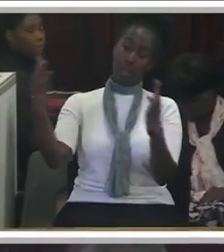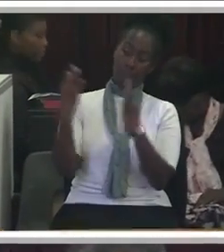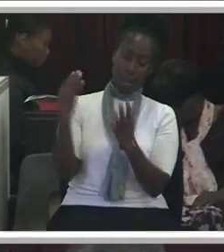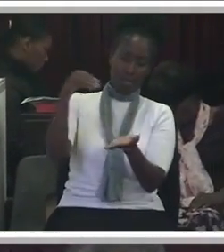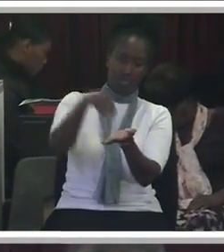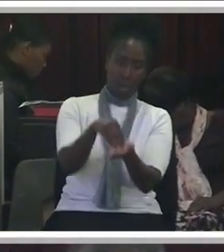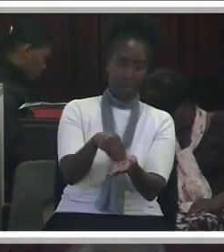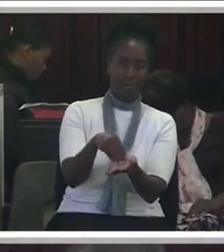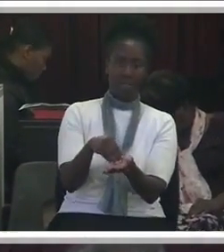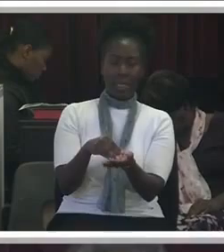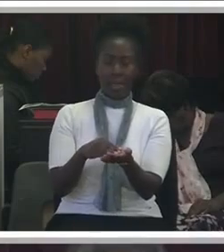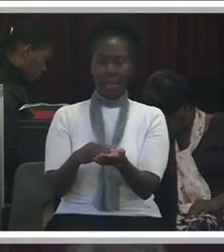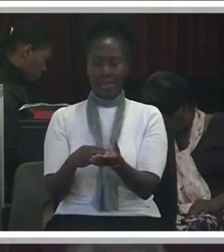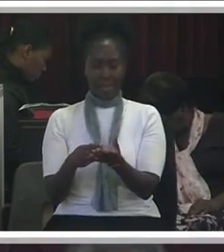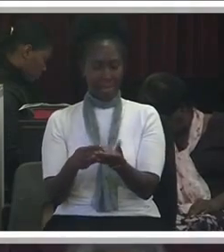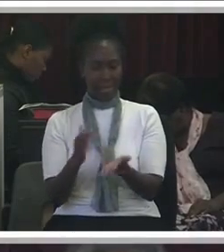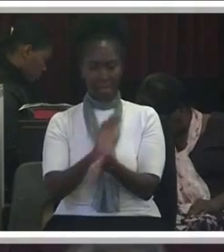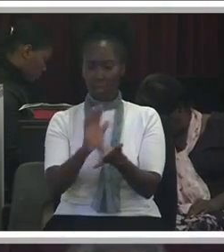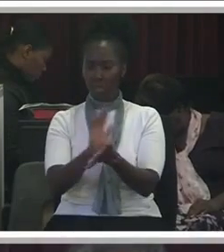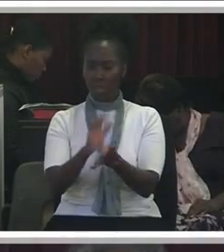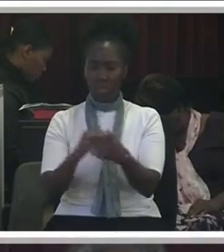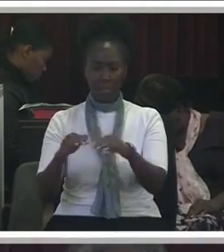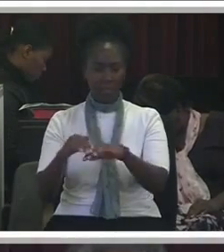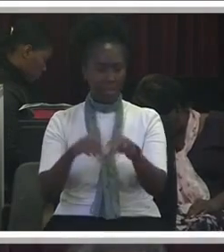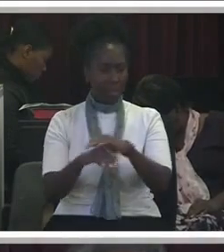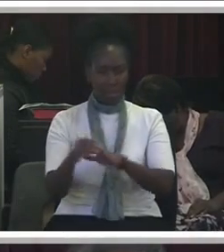Wash away the dust from their feet as they arrived.